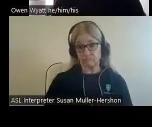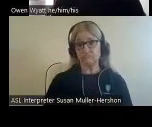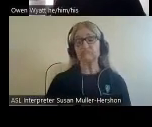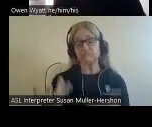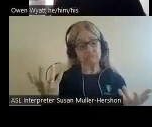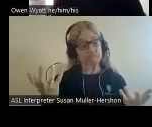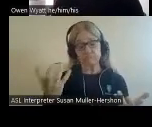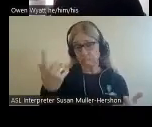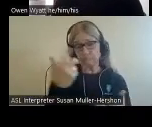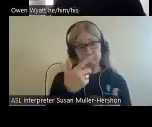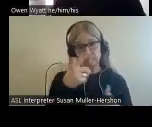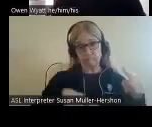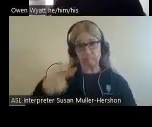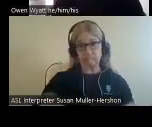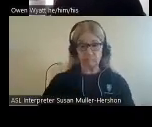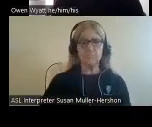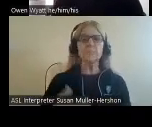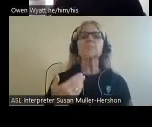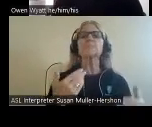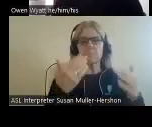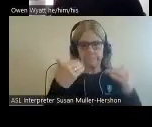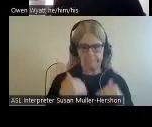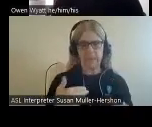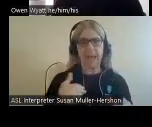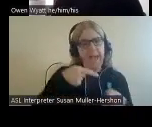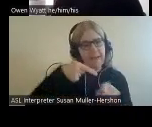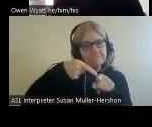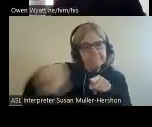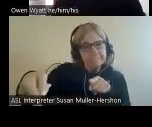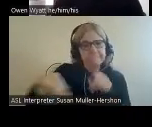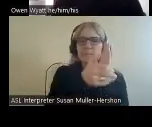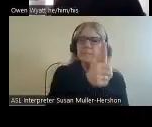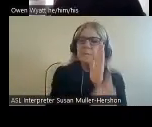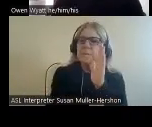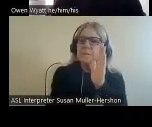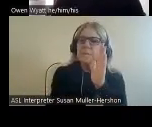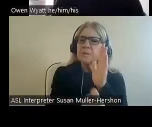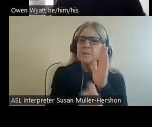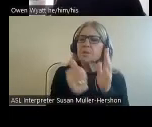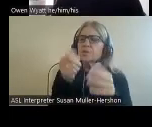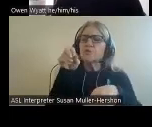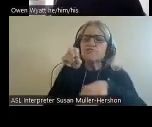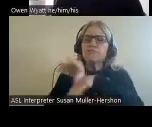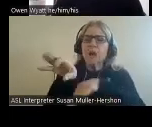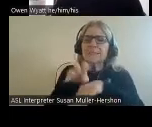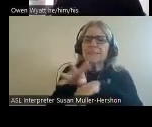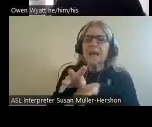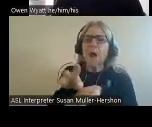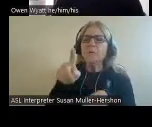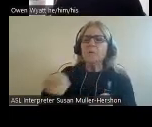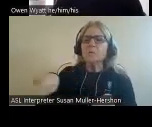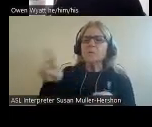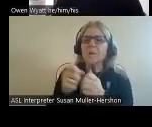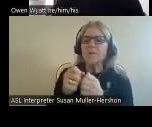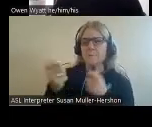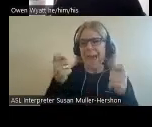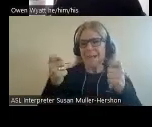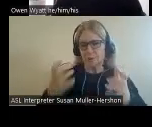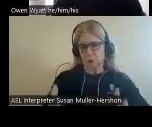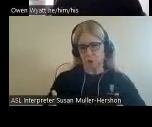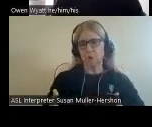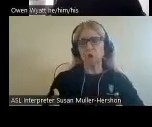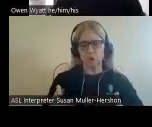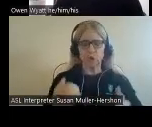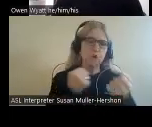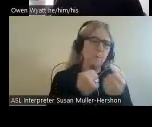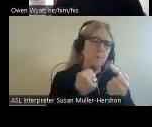We also have specialized expertise to provide consultation to managers and to support employees